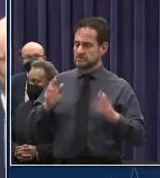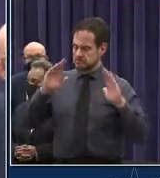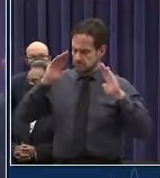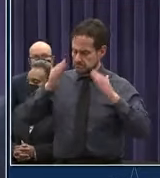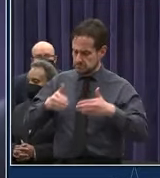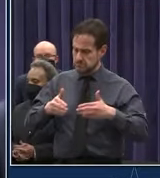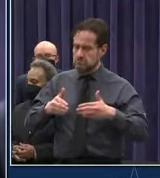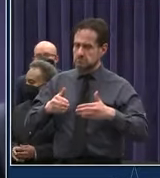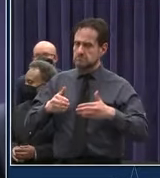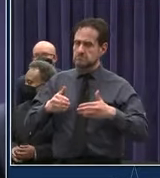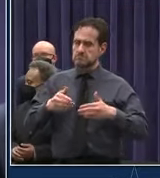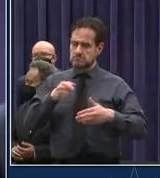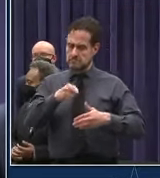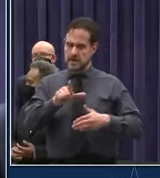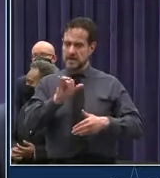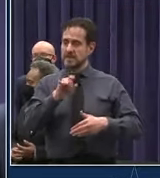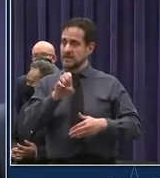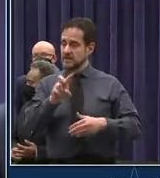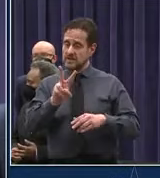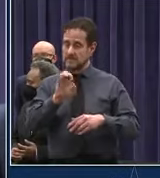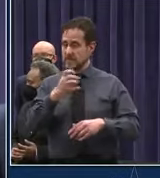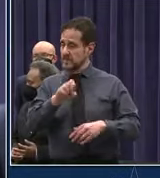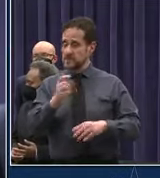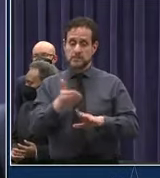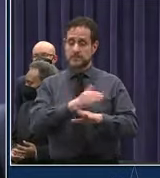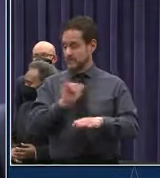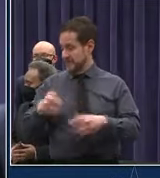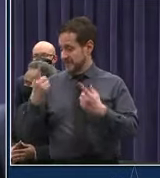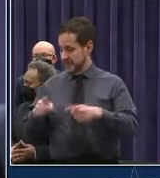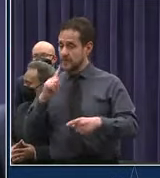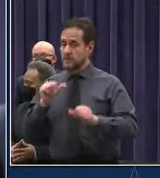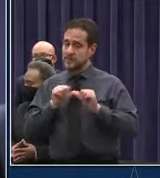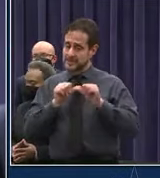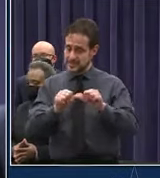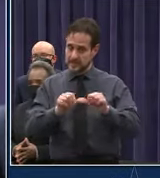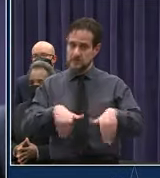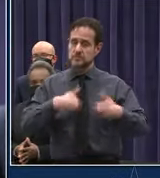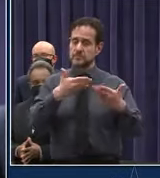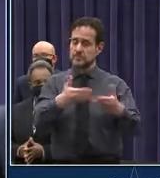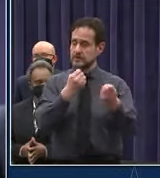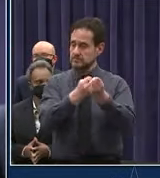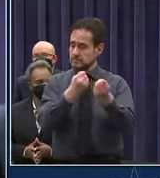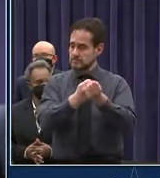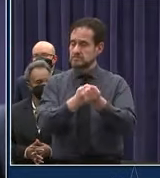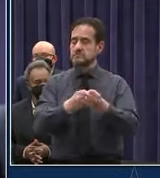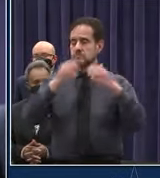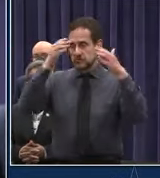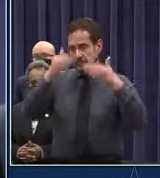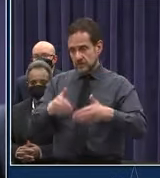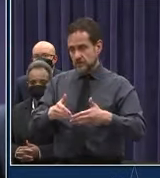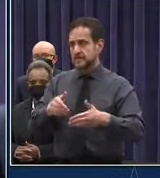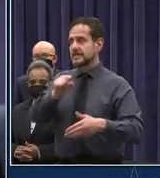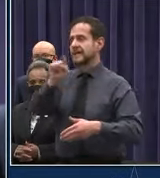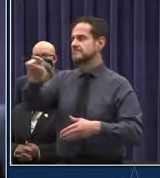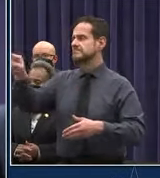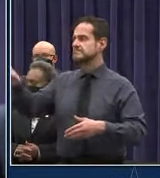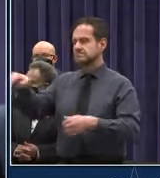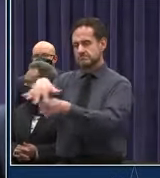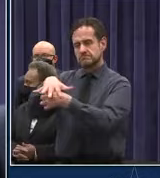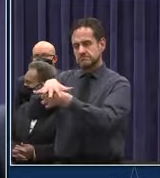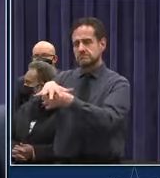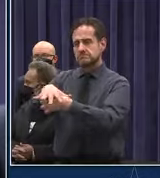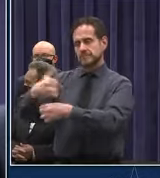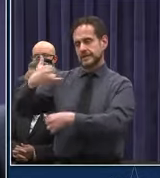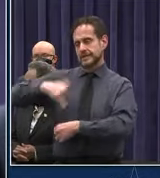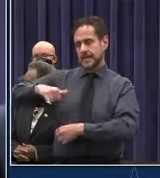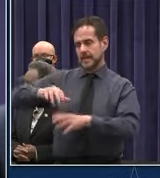life, that foresight is one of the things that likely wouldn't have been something that, you know, we all could have done